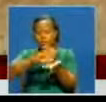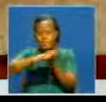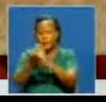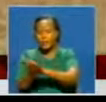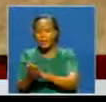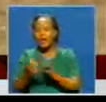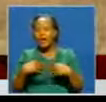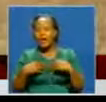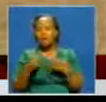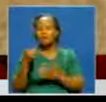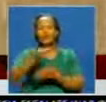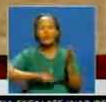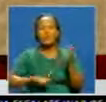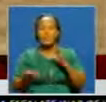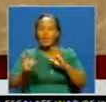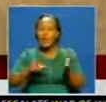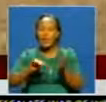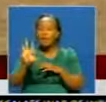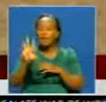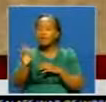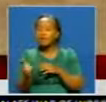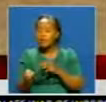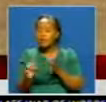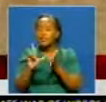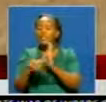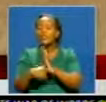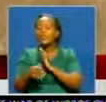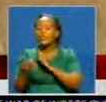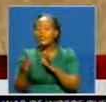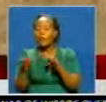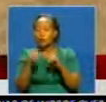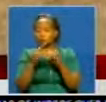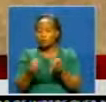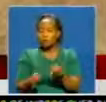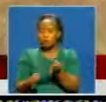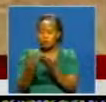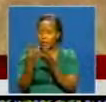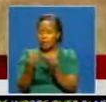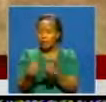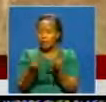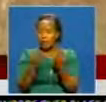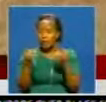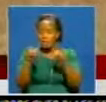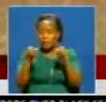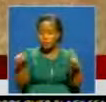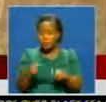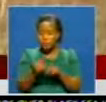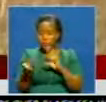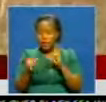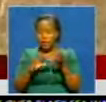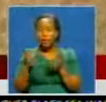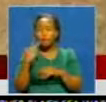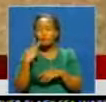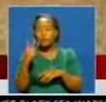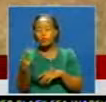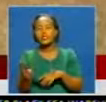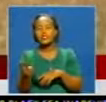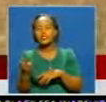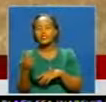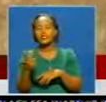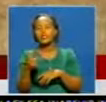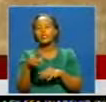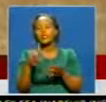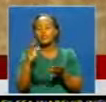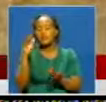50 shillings. Now you sell a bale of grass at about 200 shillings. You less the